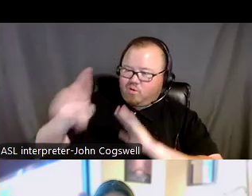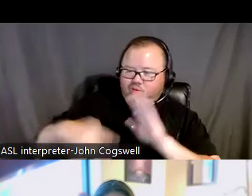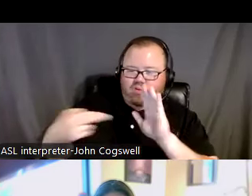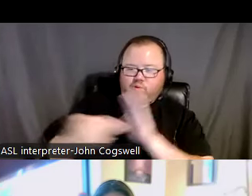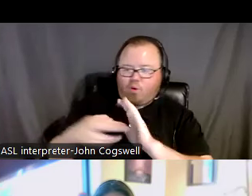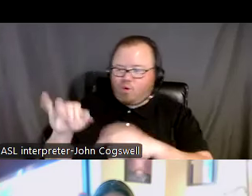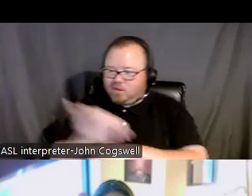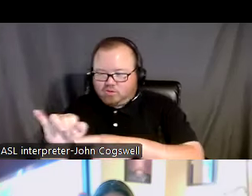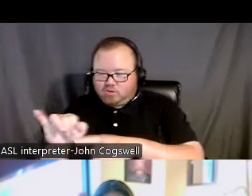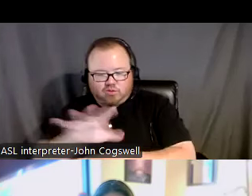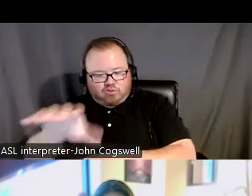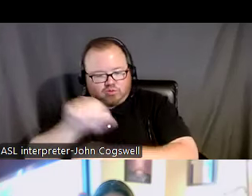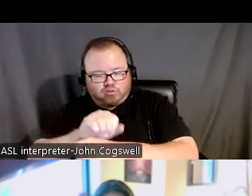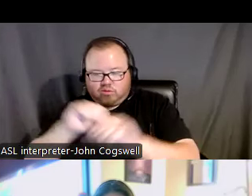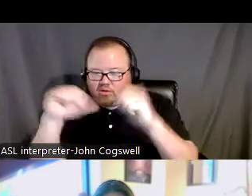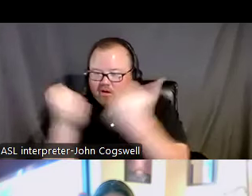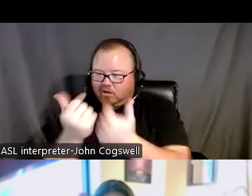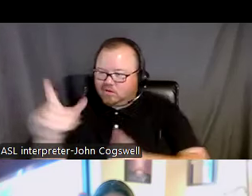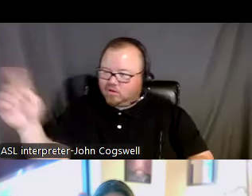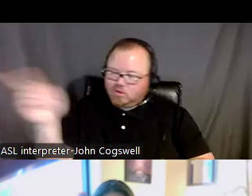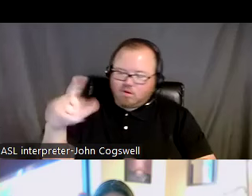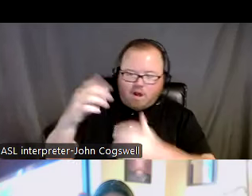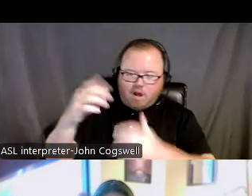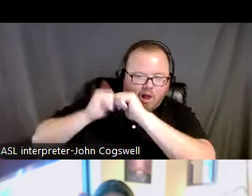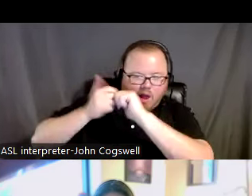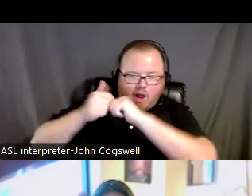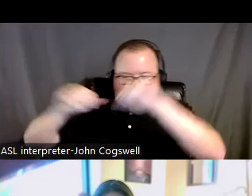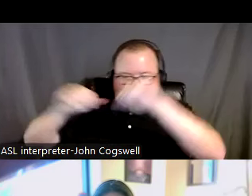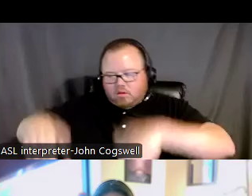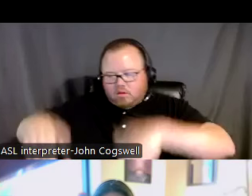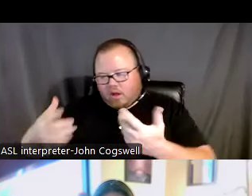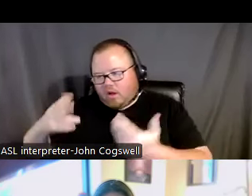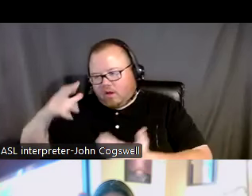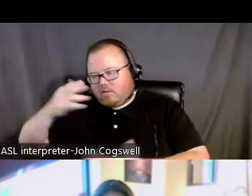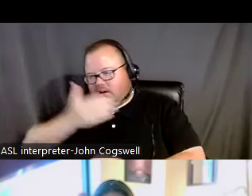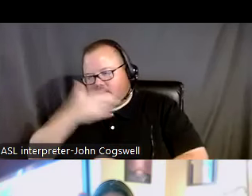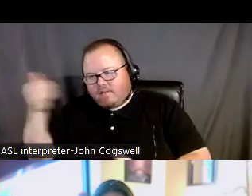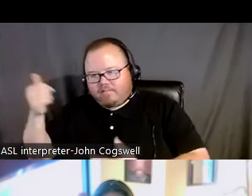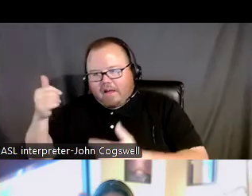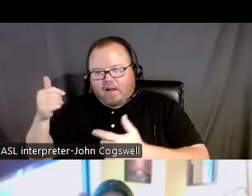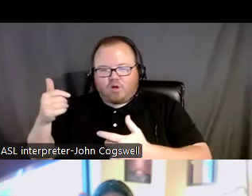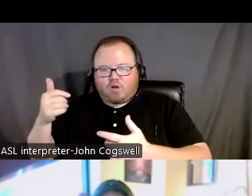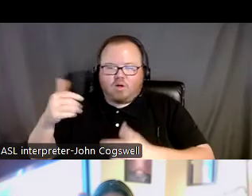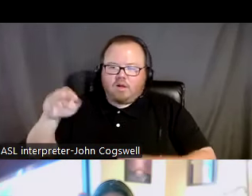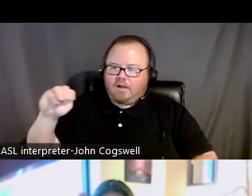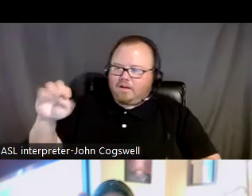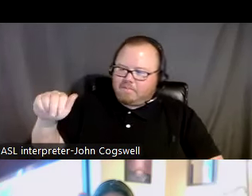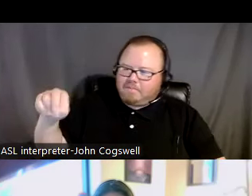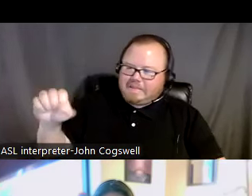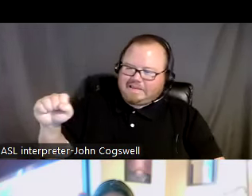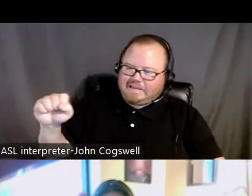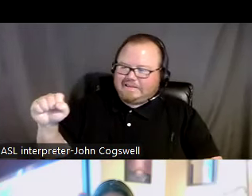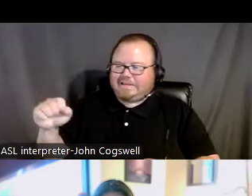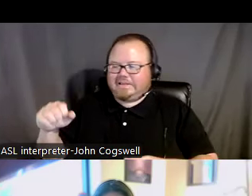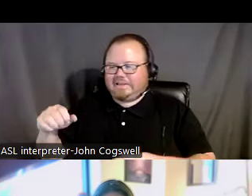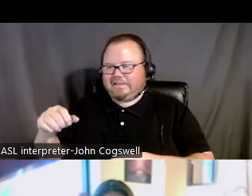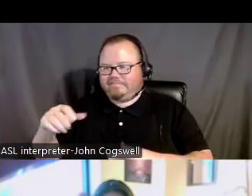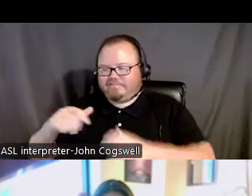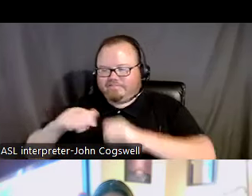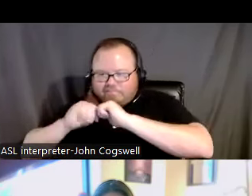or agency you work with. What are some of the ways that we can do a better job of bringing mean safety into what we do? Because again, I just